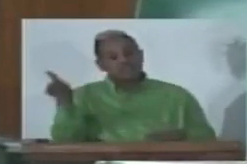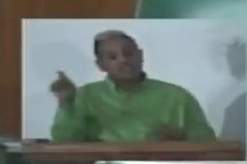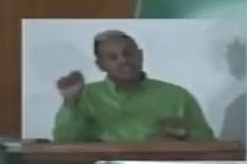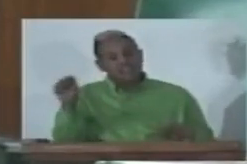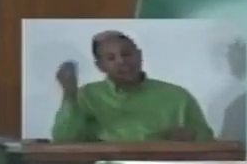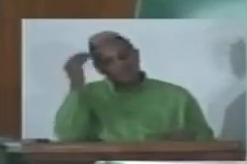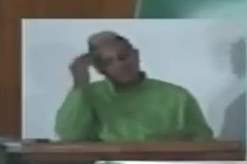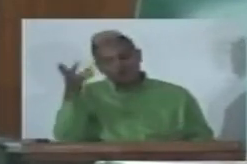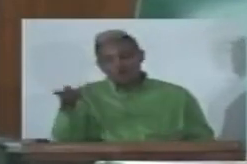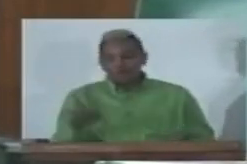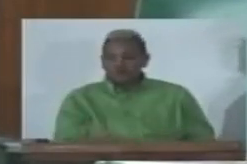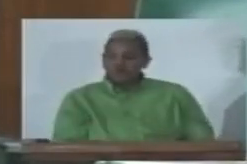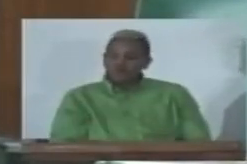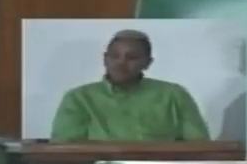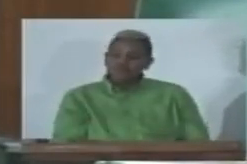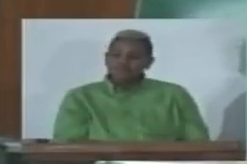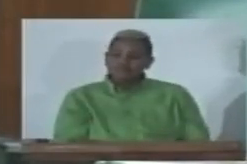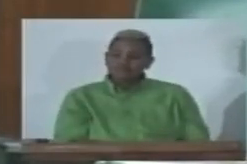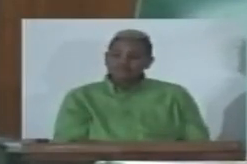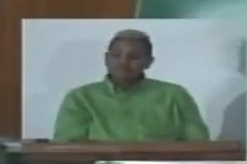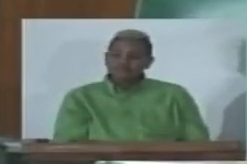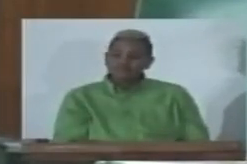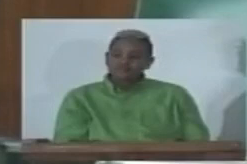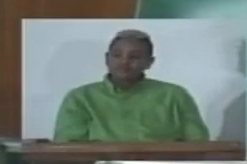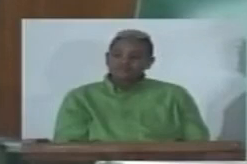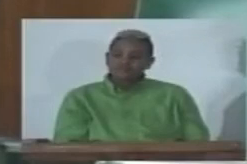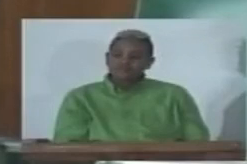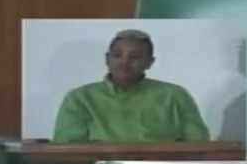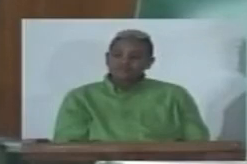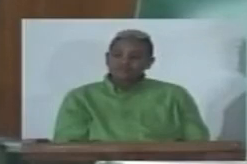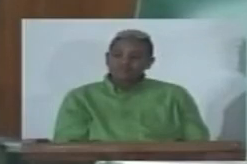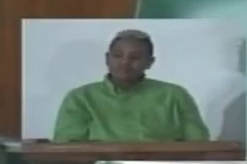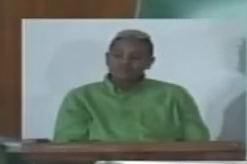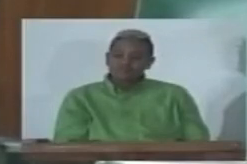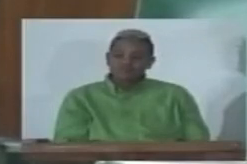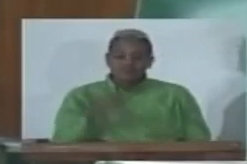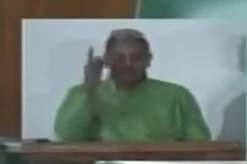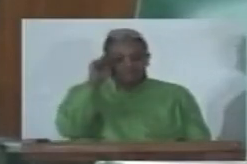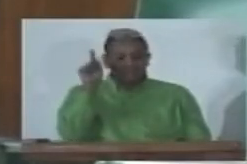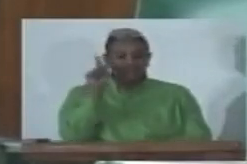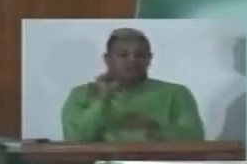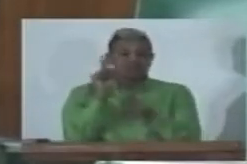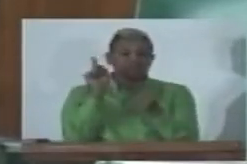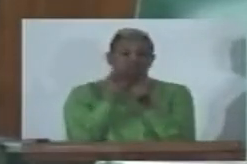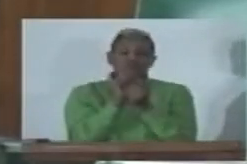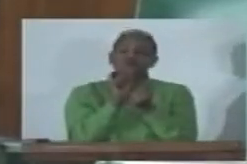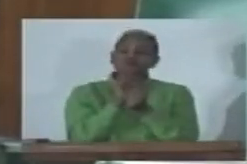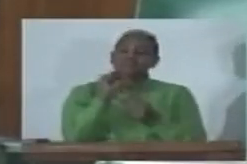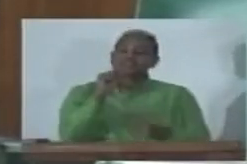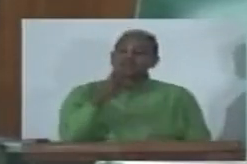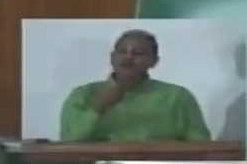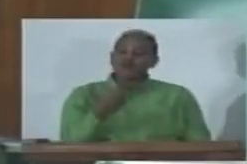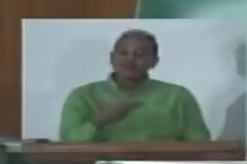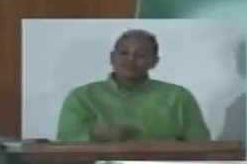So I thought you should have met with stakeholders. He's the only